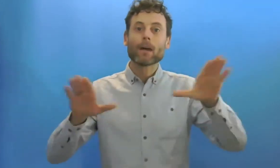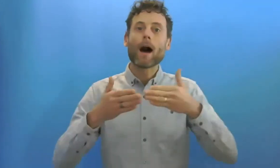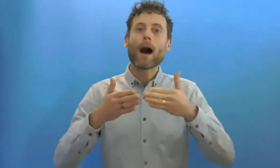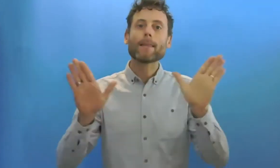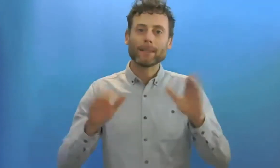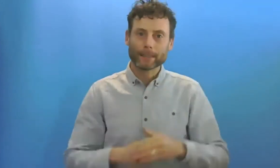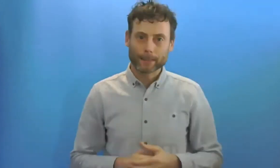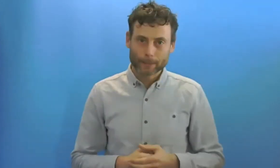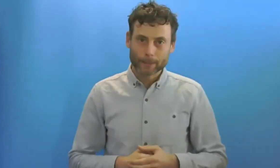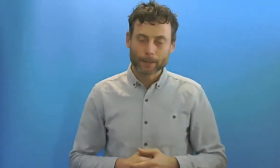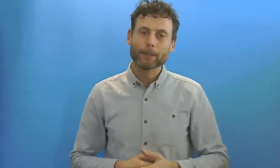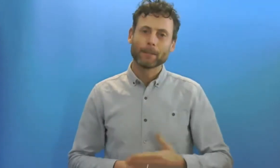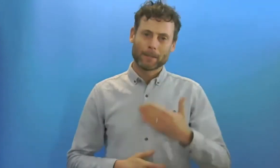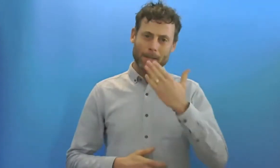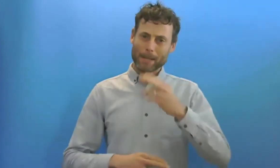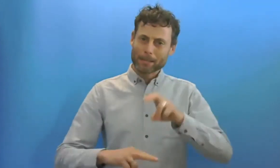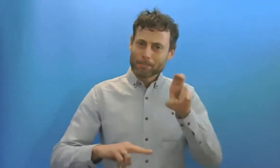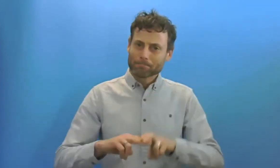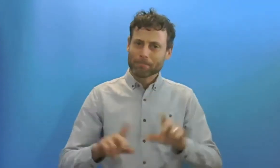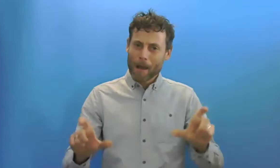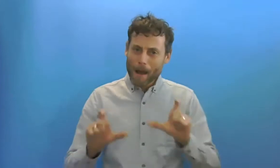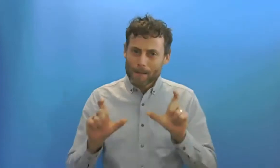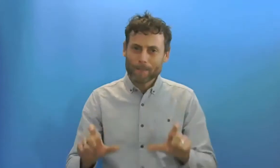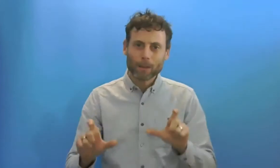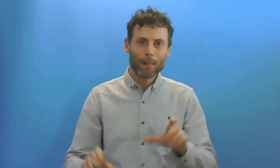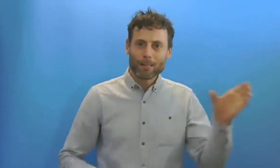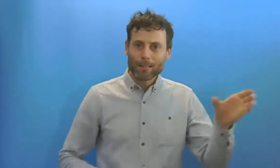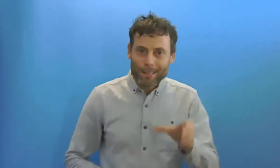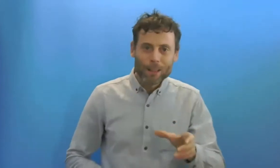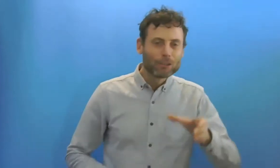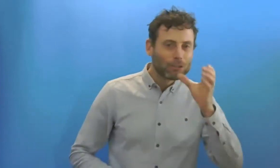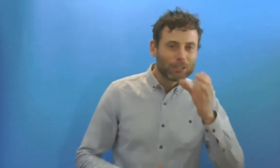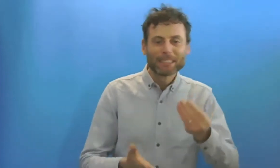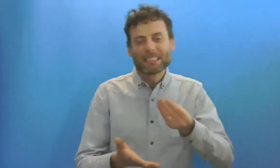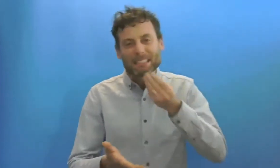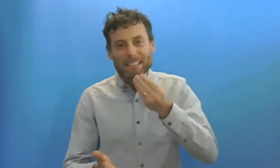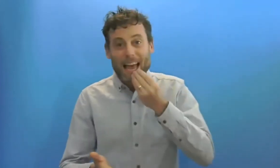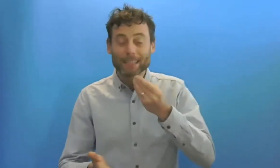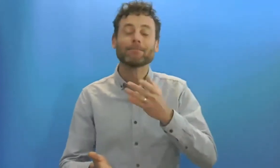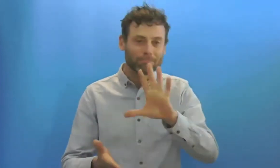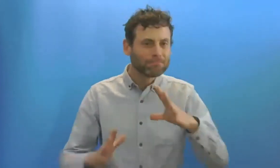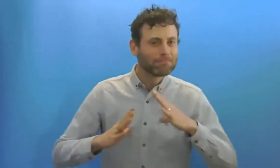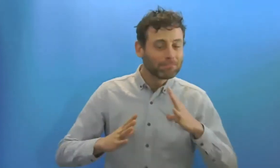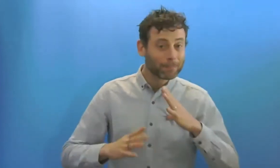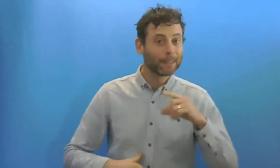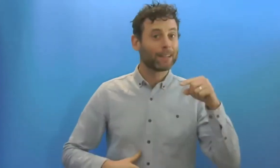Please make yourself comfortable and grab any drinks or snacks you need as the event is about to begin.